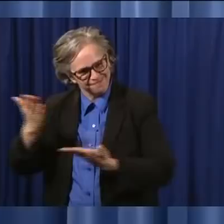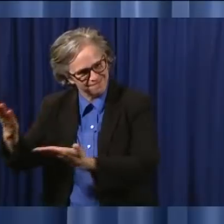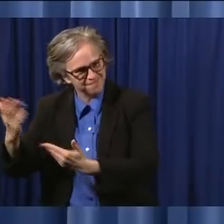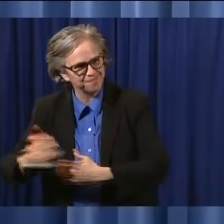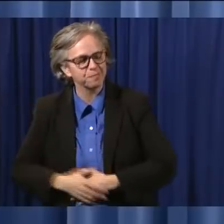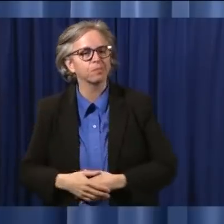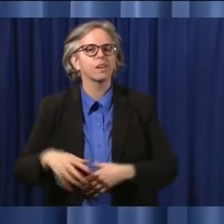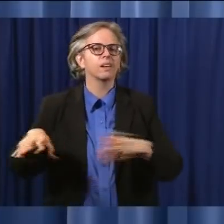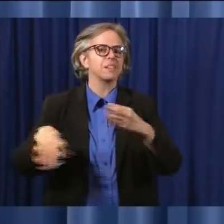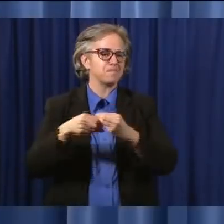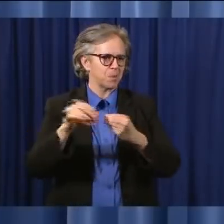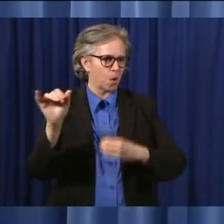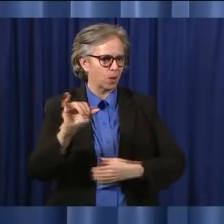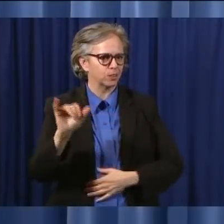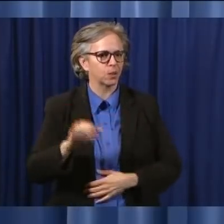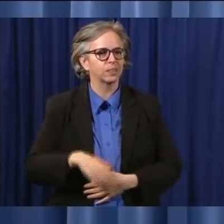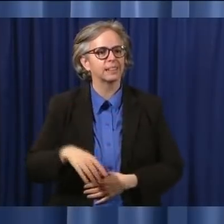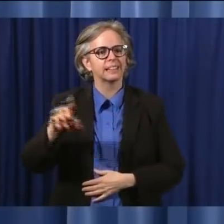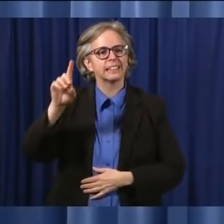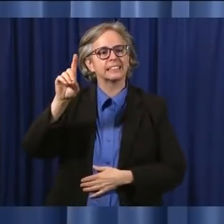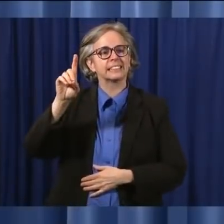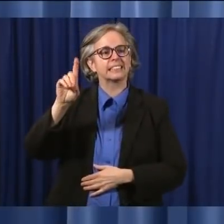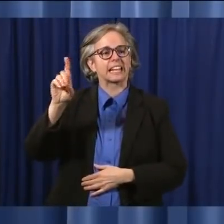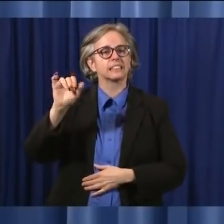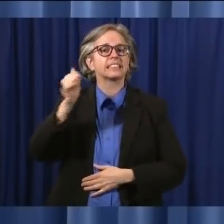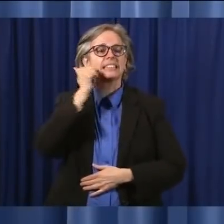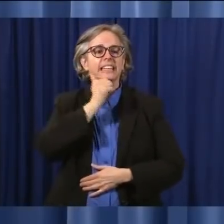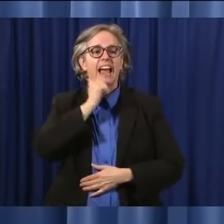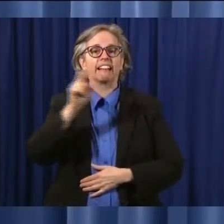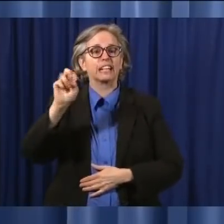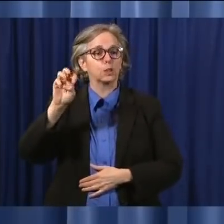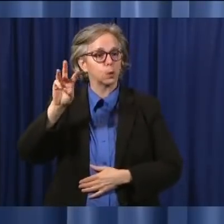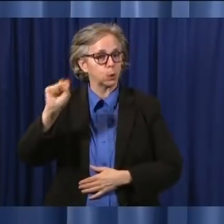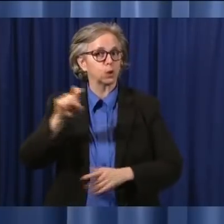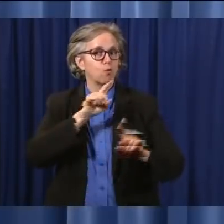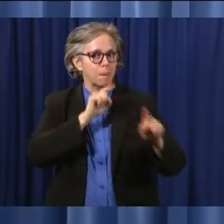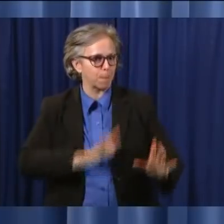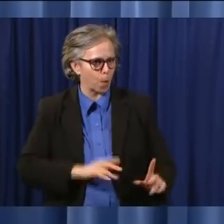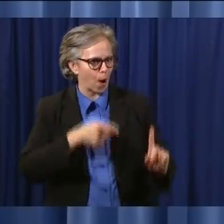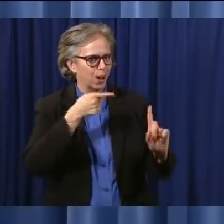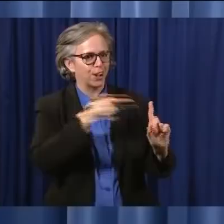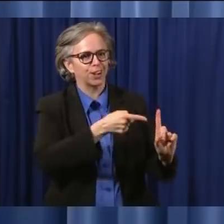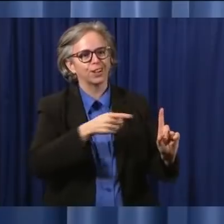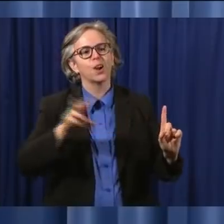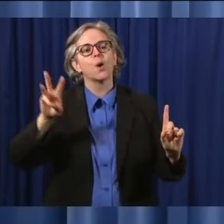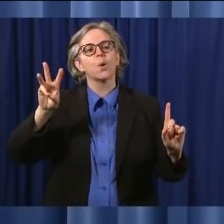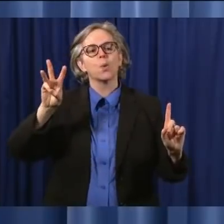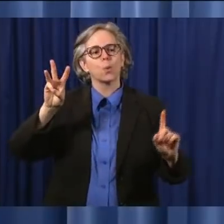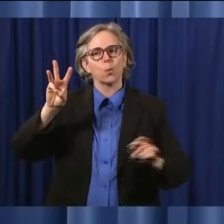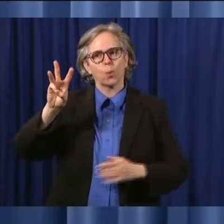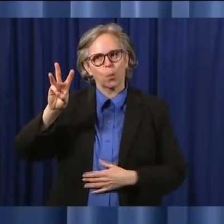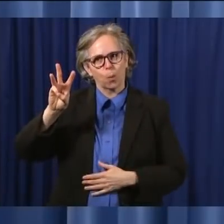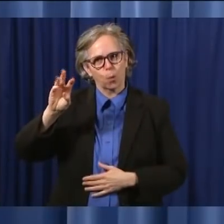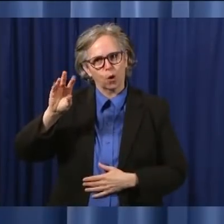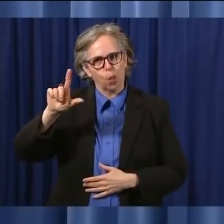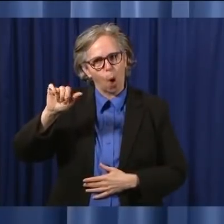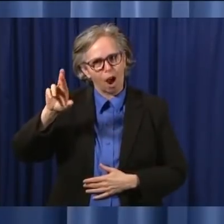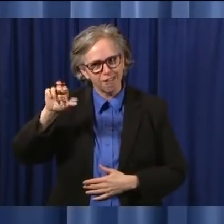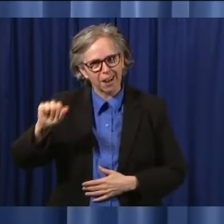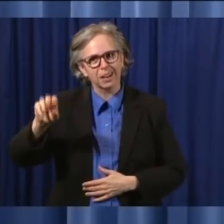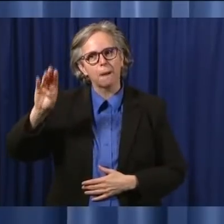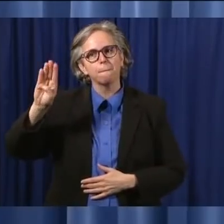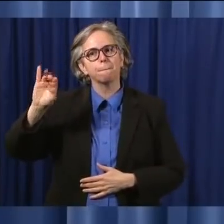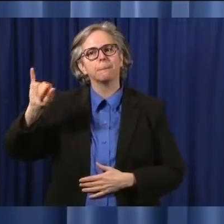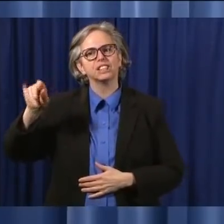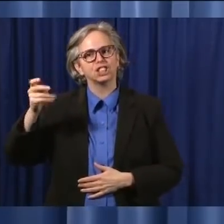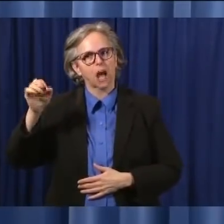Dayton Daily News reporter, who we'll hear from, I'm sure, in a moment, Laura Bischoff. Happy birthday, Laura. Now let me